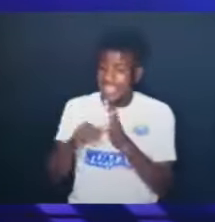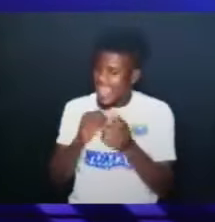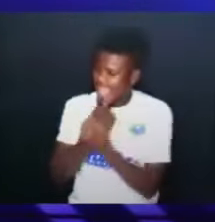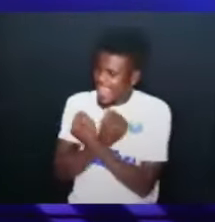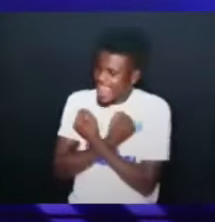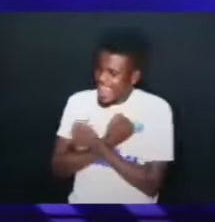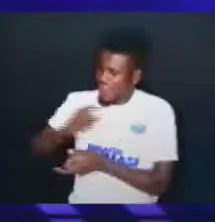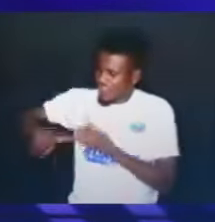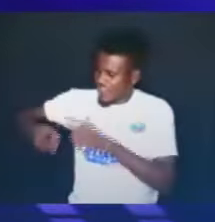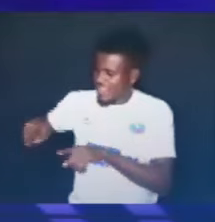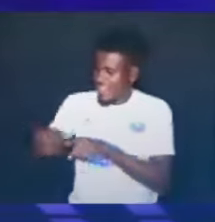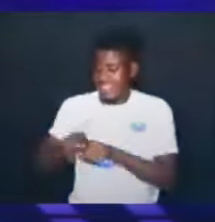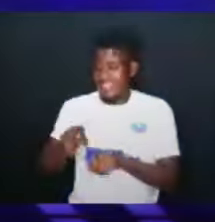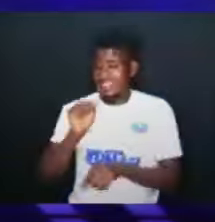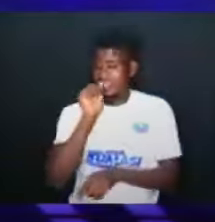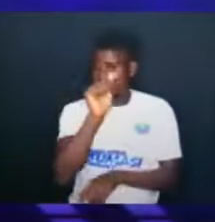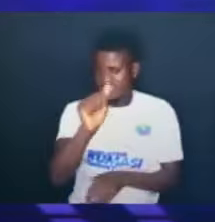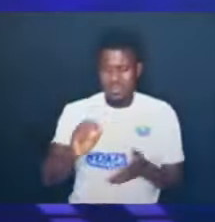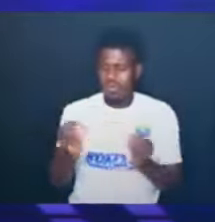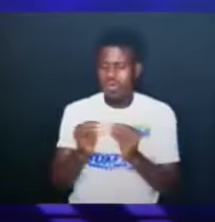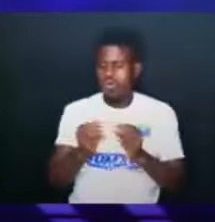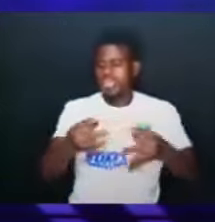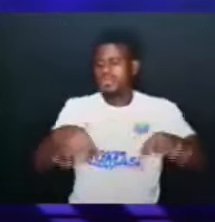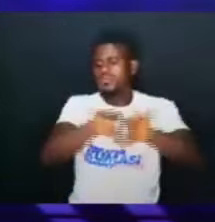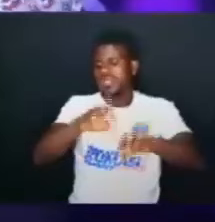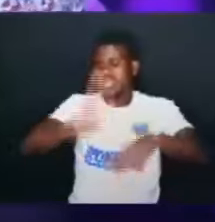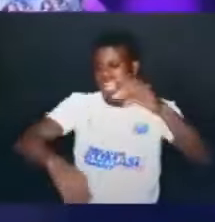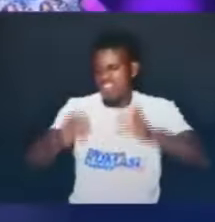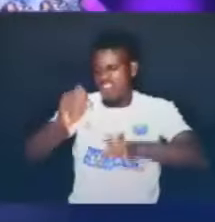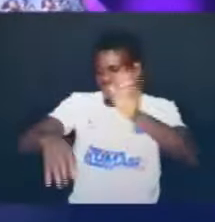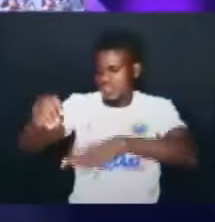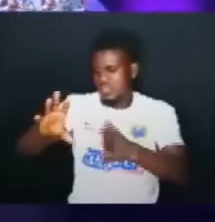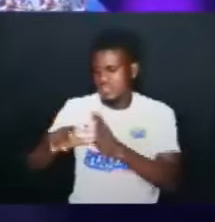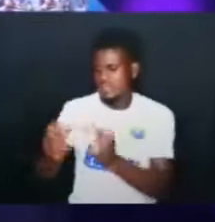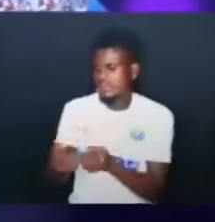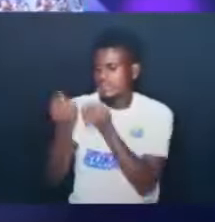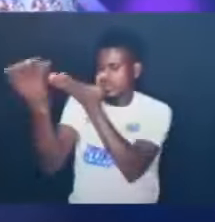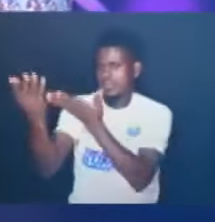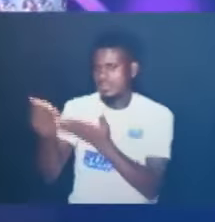yourself is more important than burnt offerings and sacrifice.